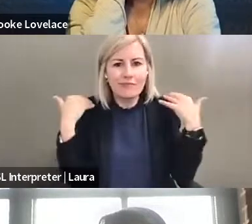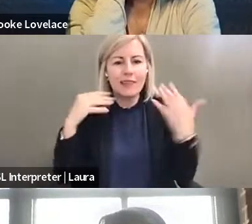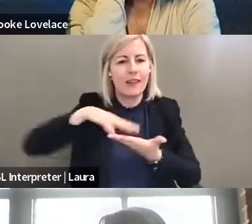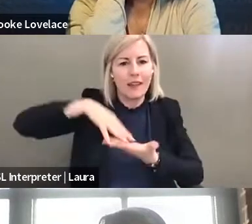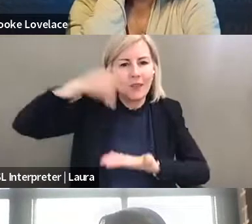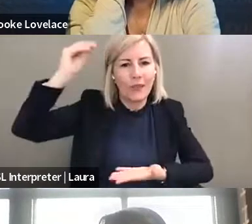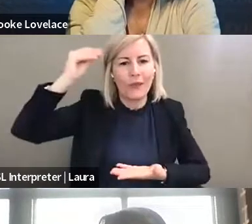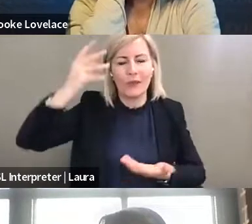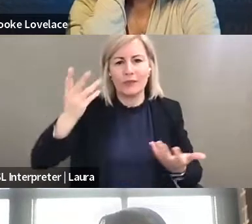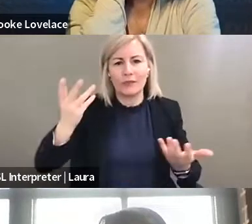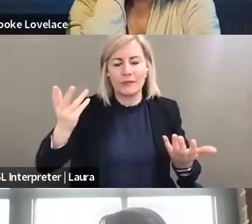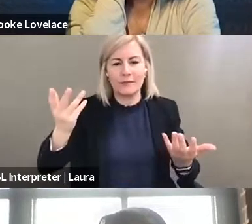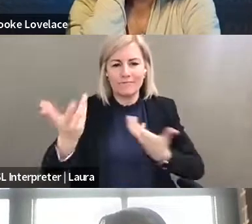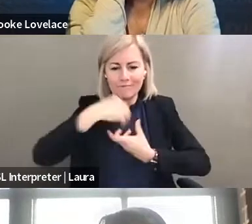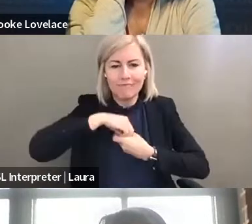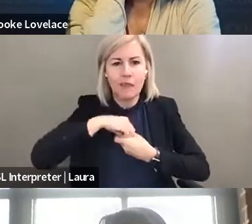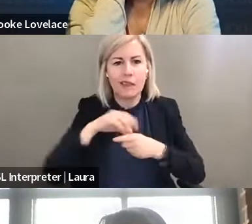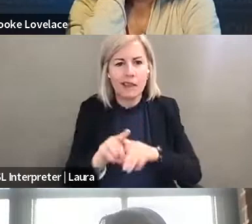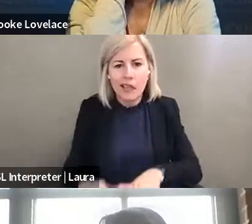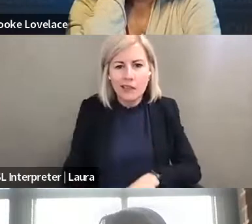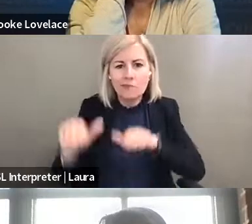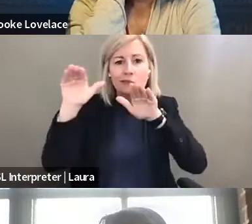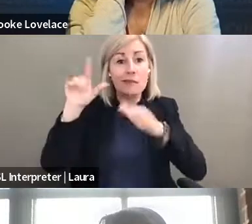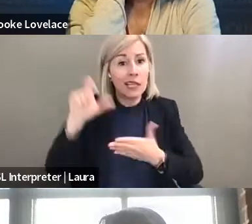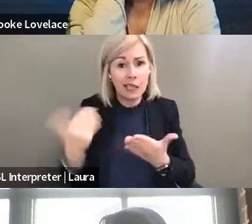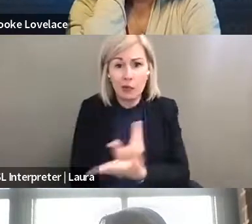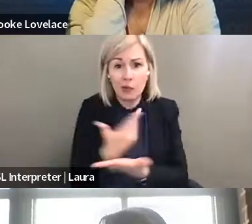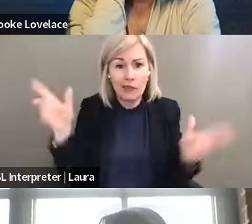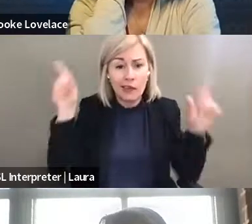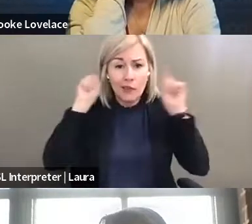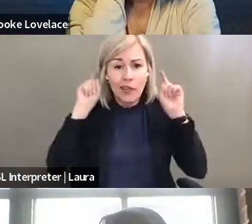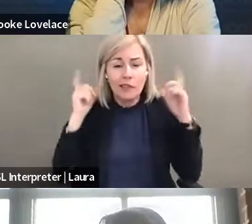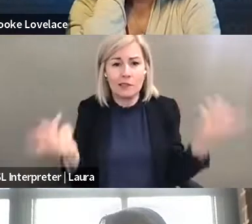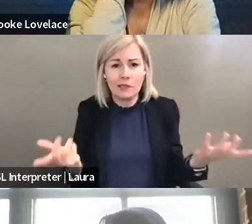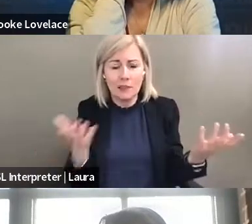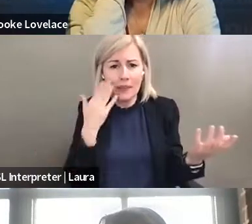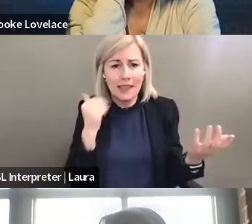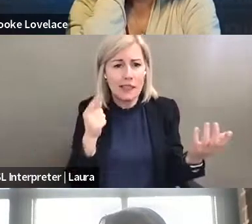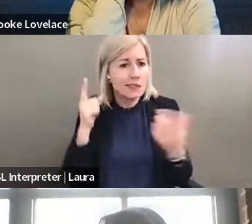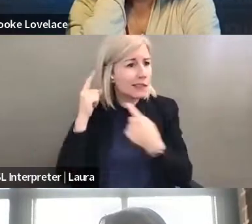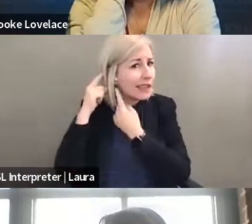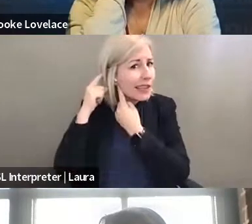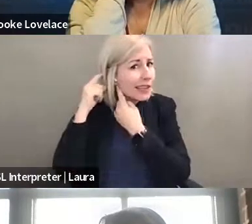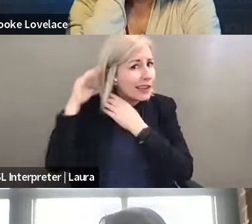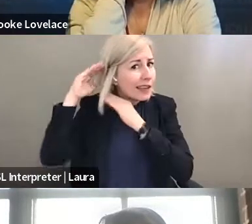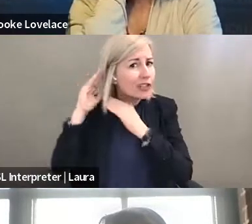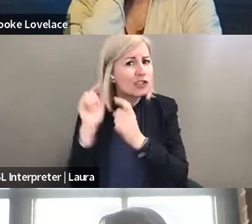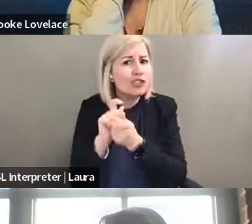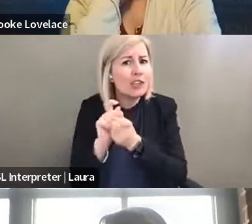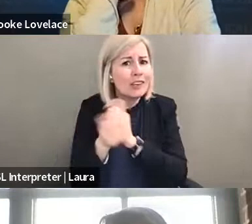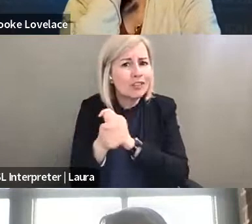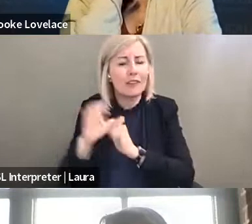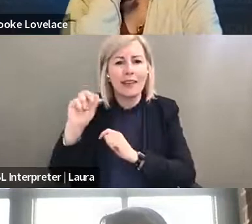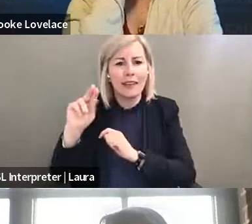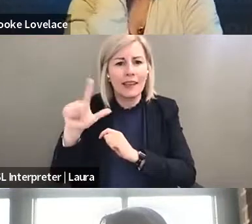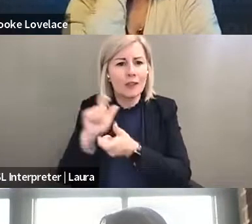learn. And as they grow, they need new hearing aids because the size of their ears changes, the canals change. And